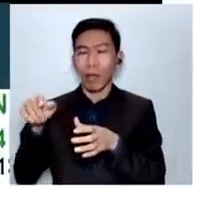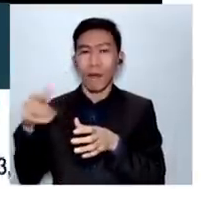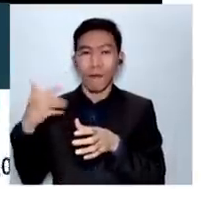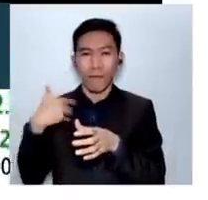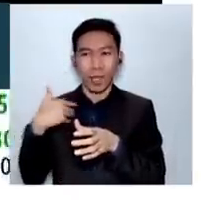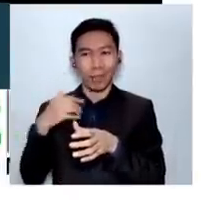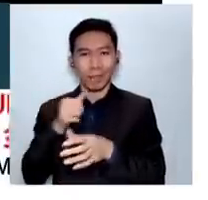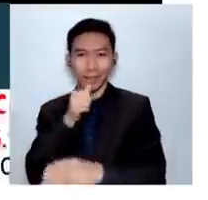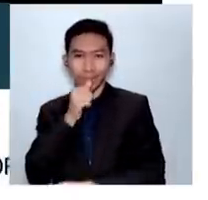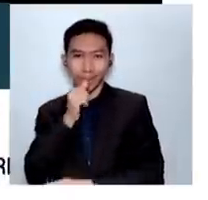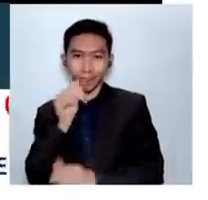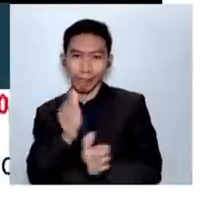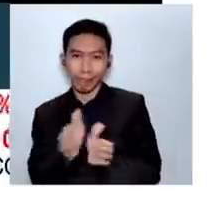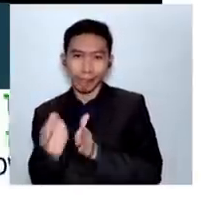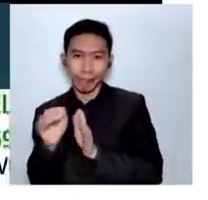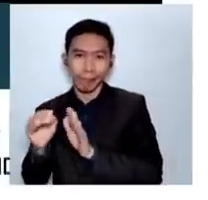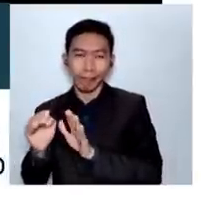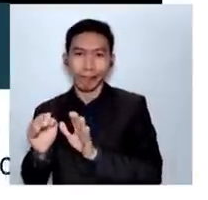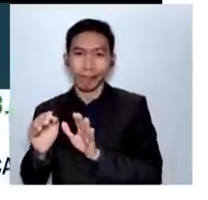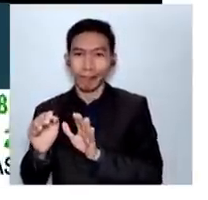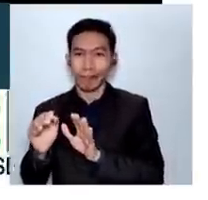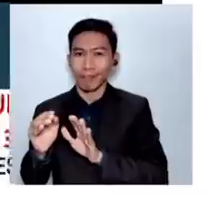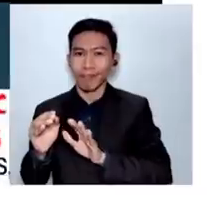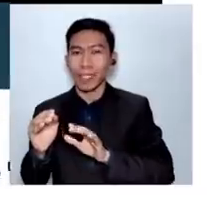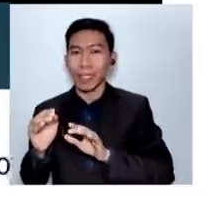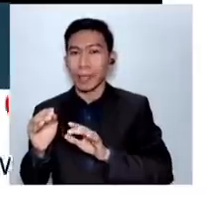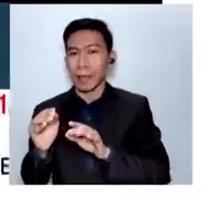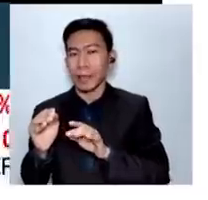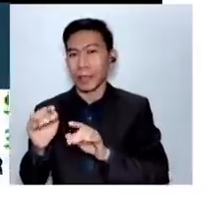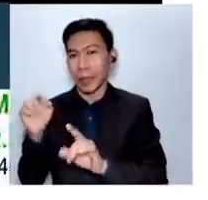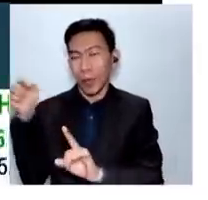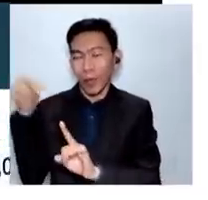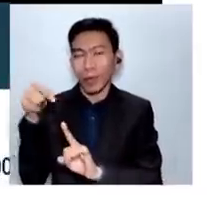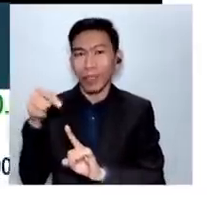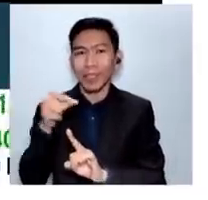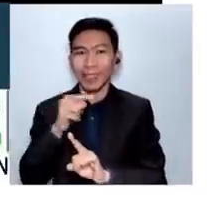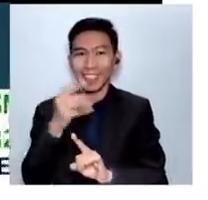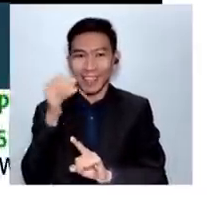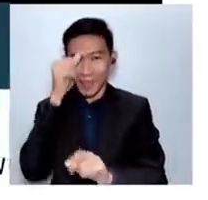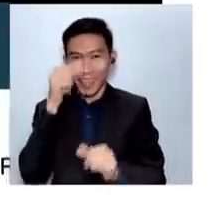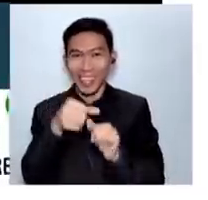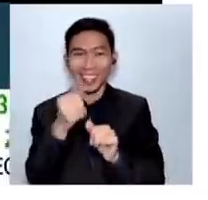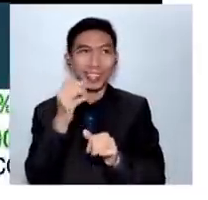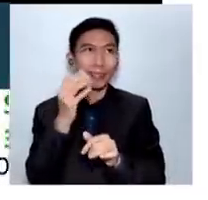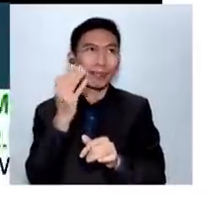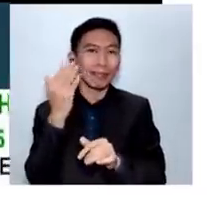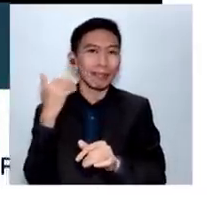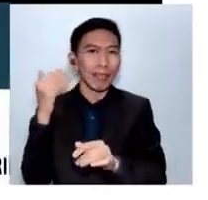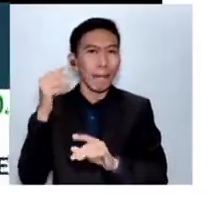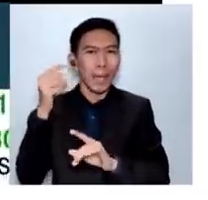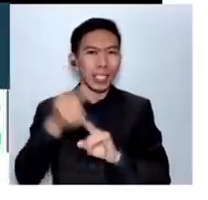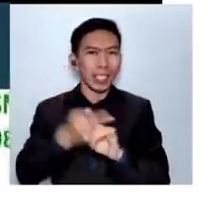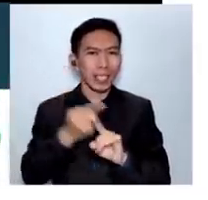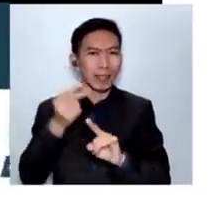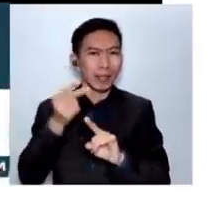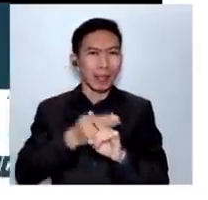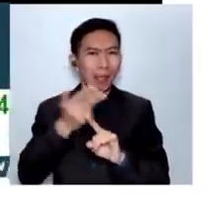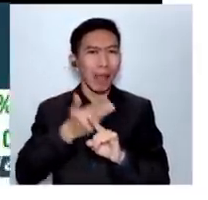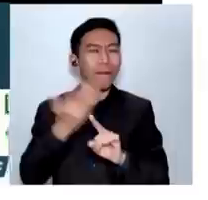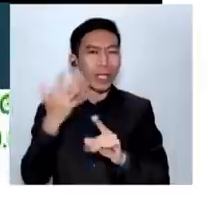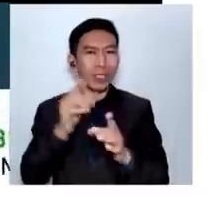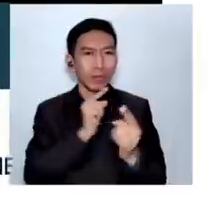your interview with me months ago, that has always been our analysis,